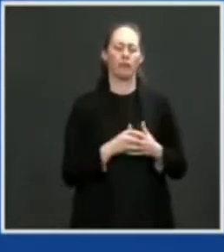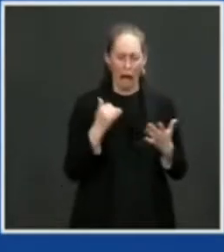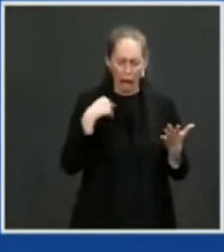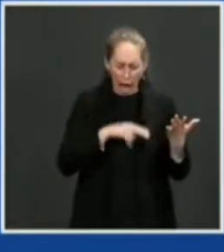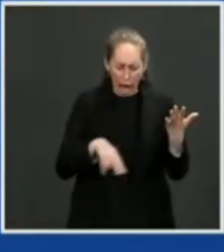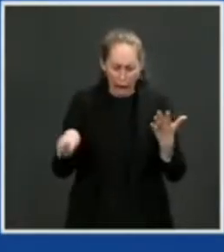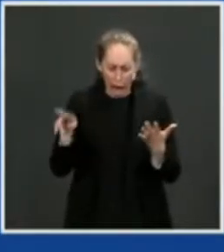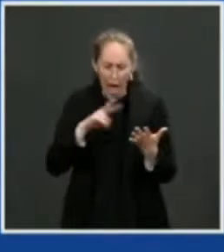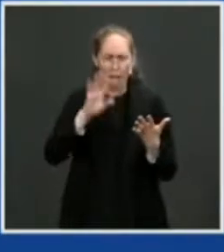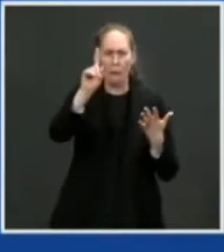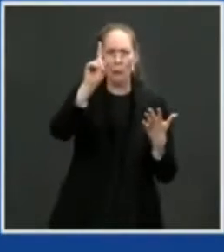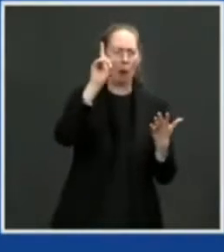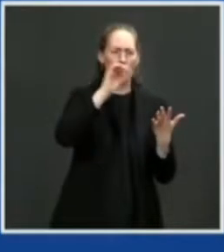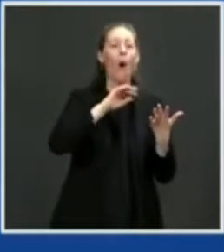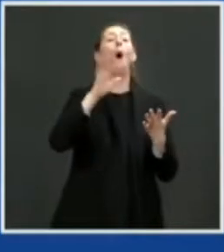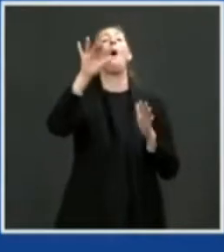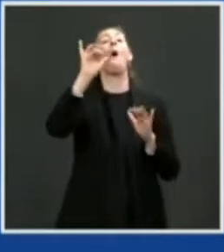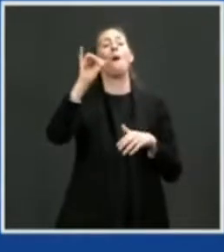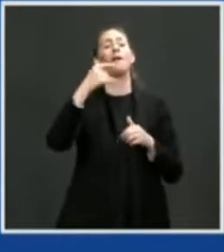Caitlin?